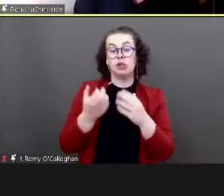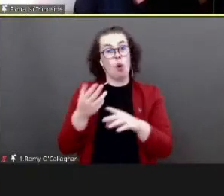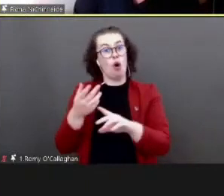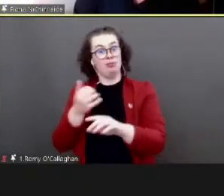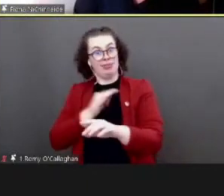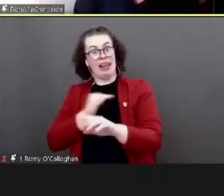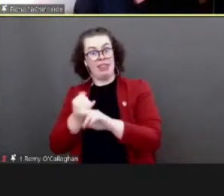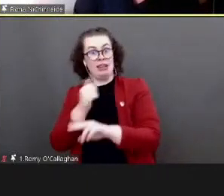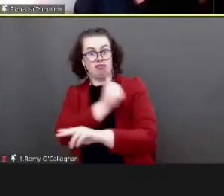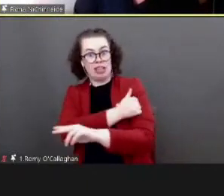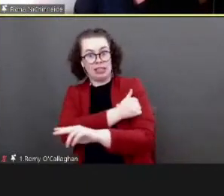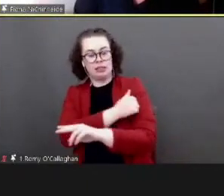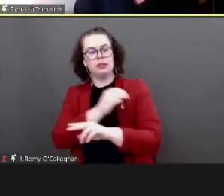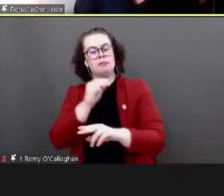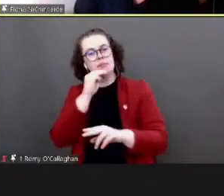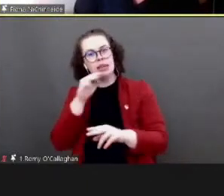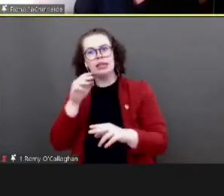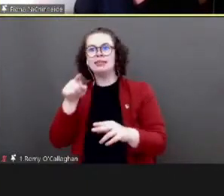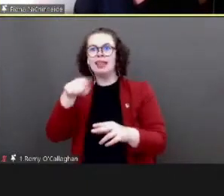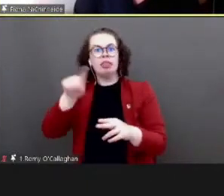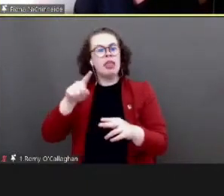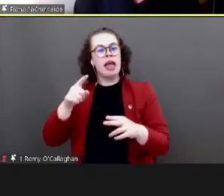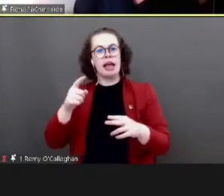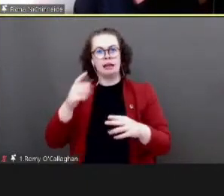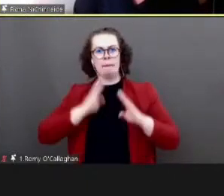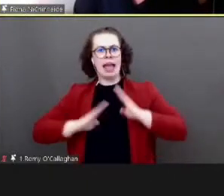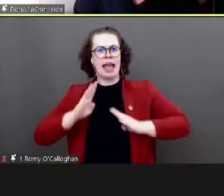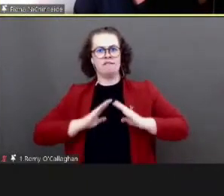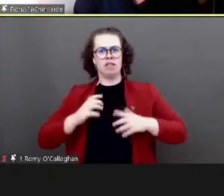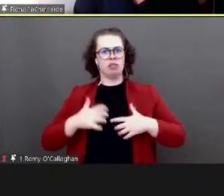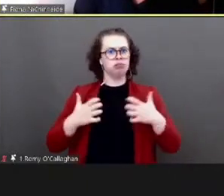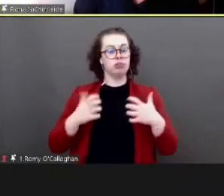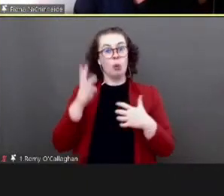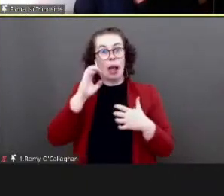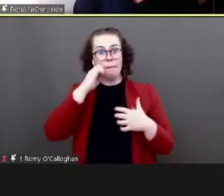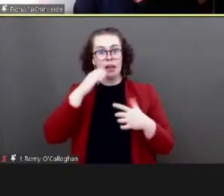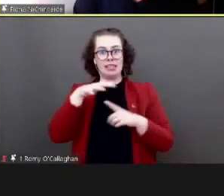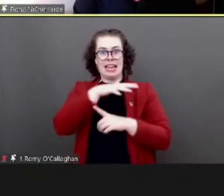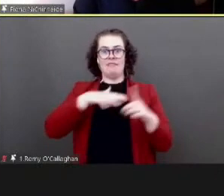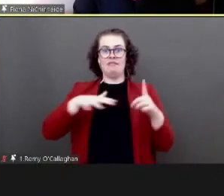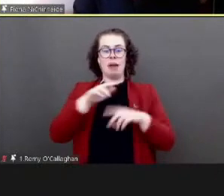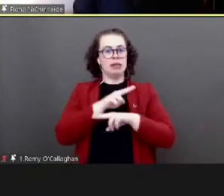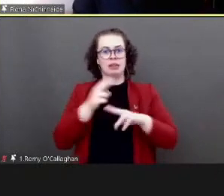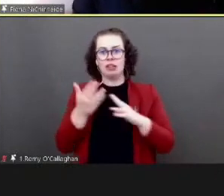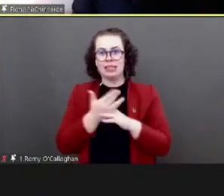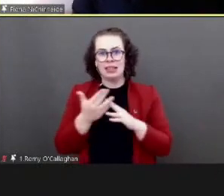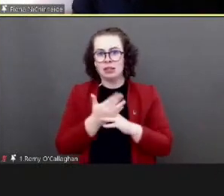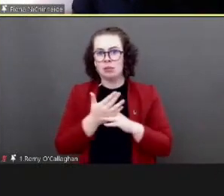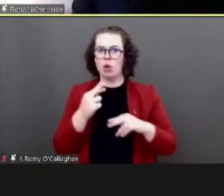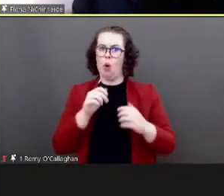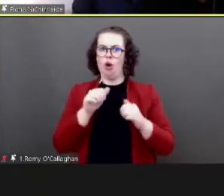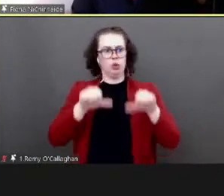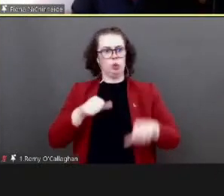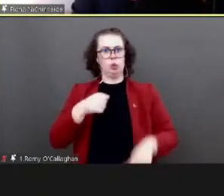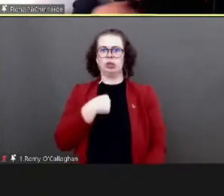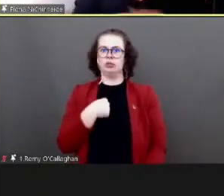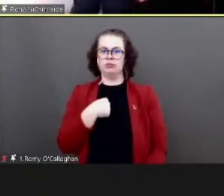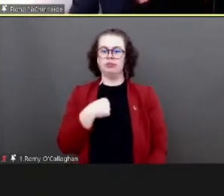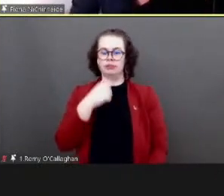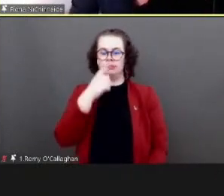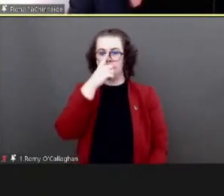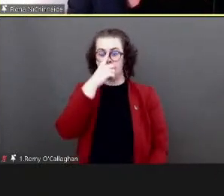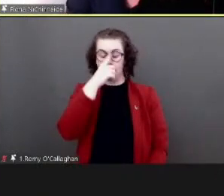which most often result from information or an environment that is inaccessible. The